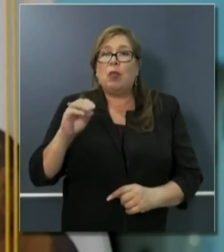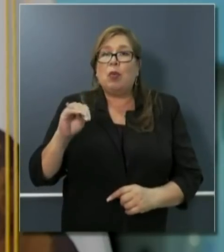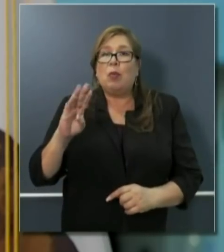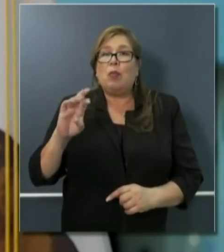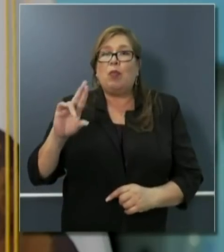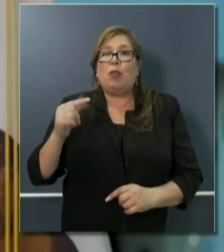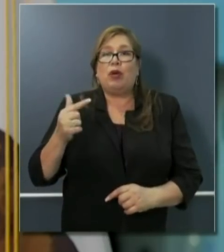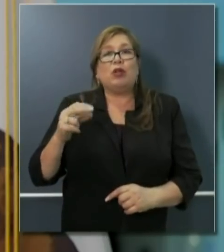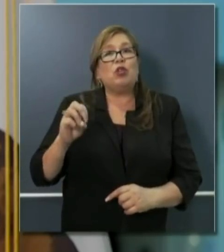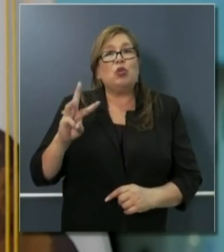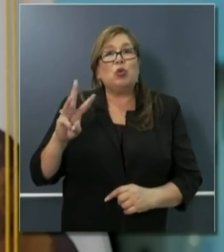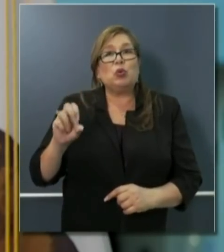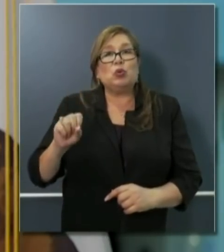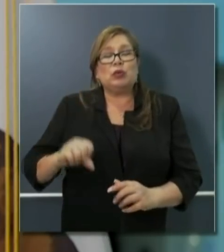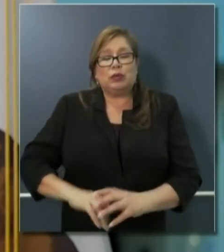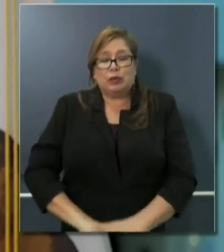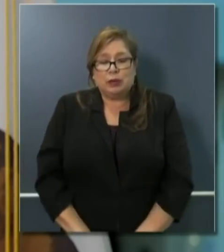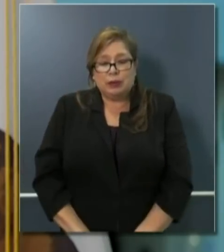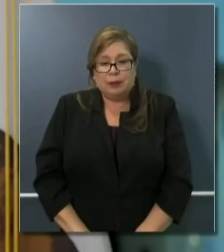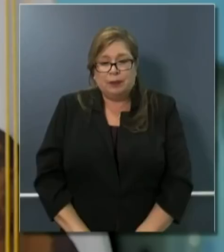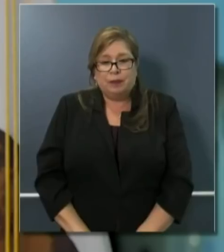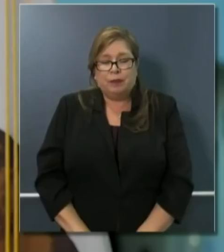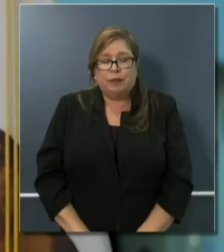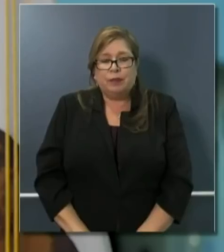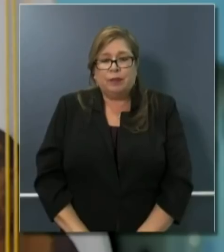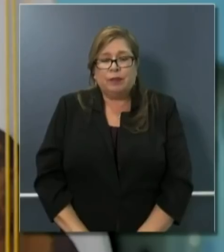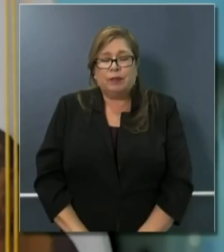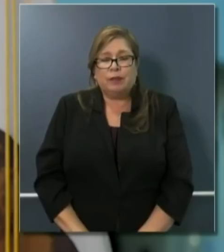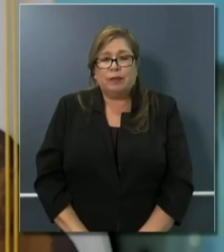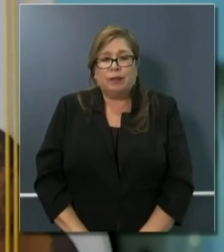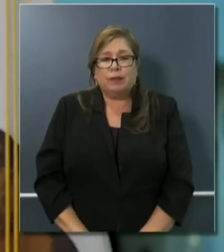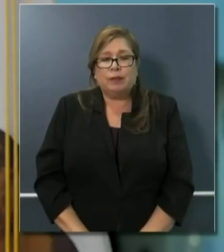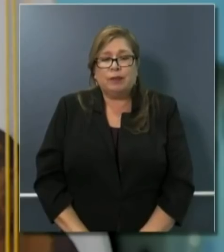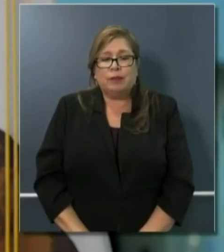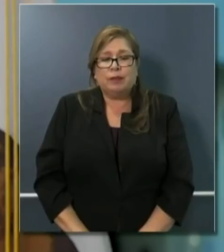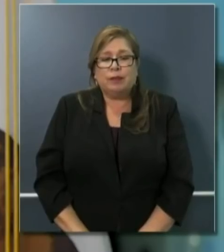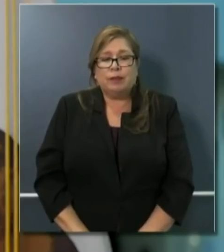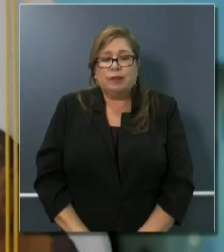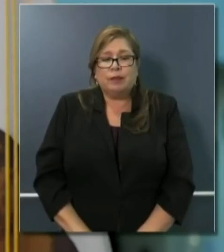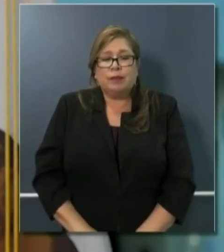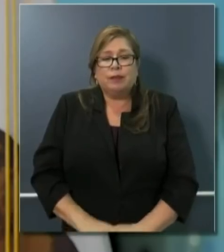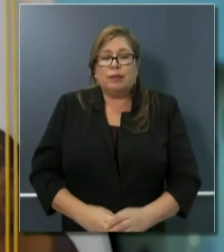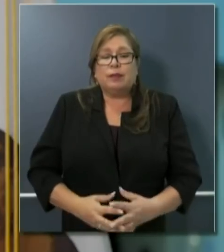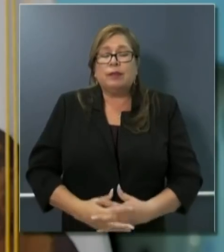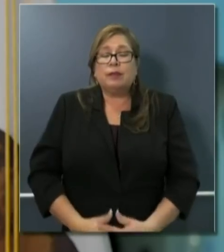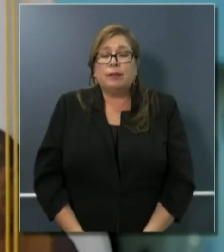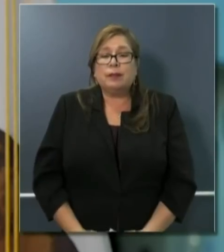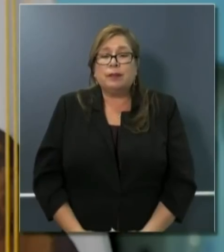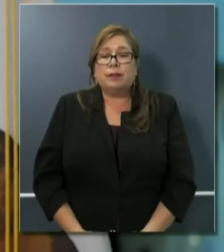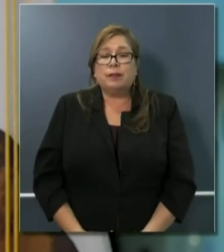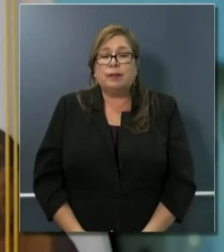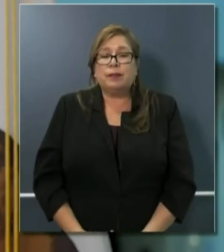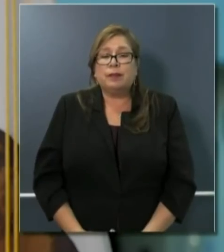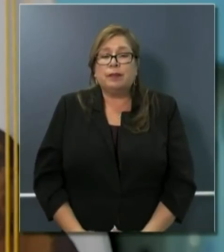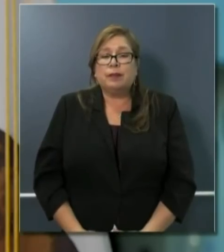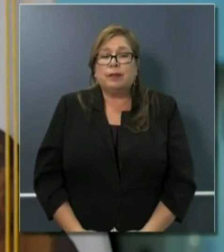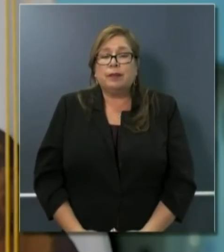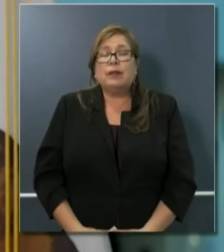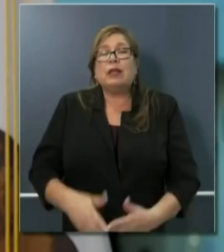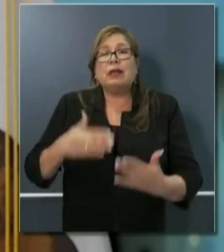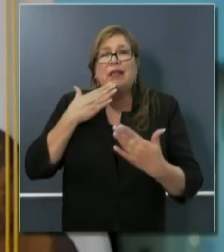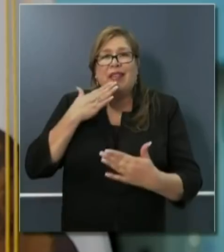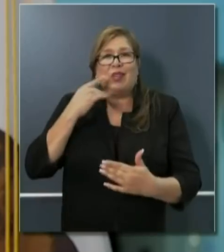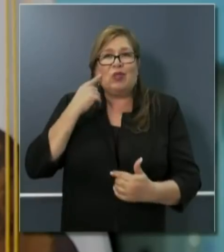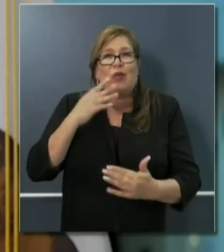Hi, Governor. Thanks a lot for taking our questions this afternoon. So many aspects of policy have